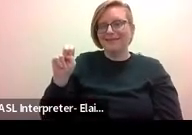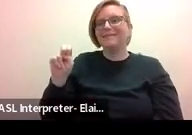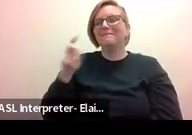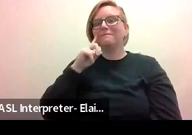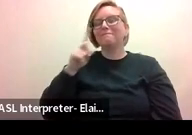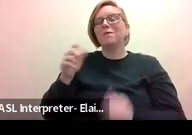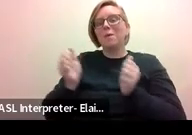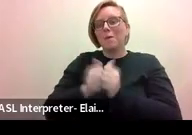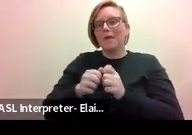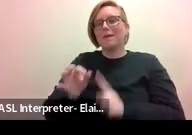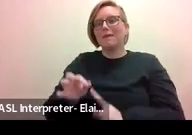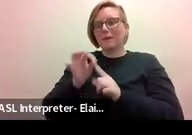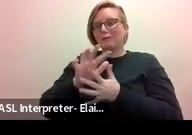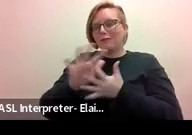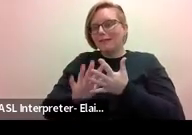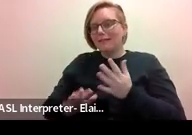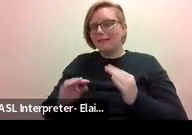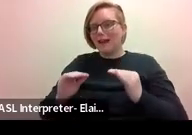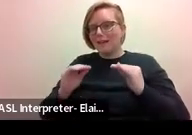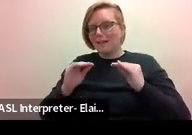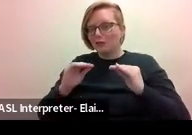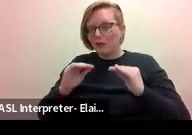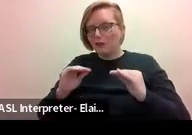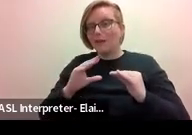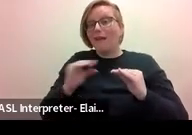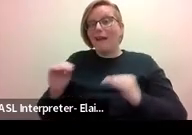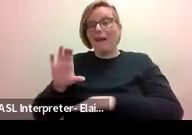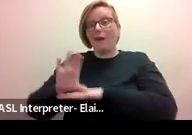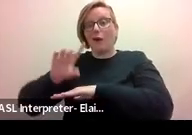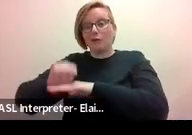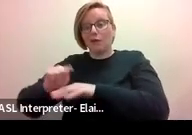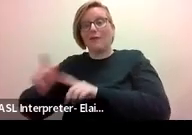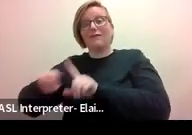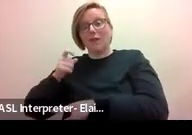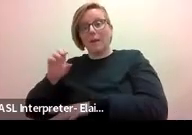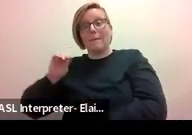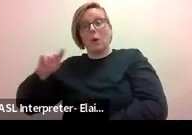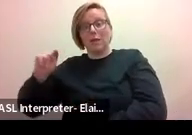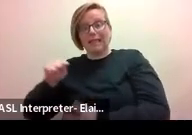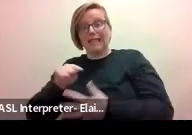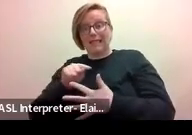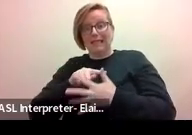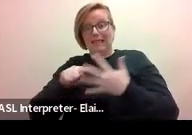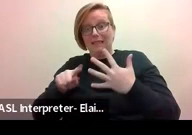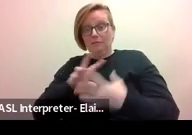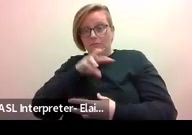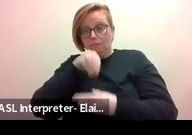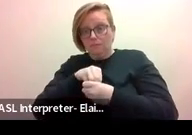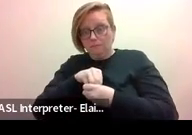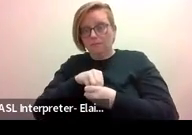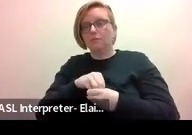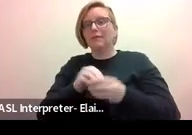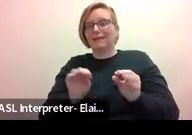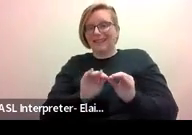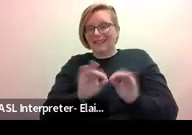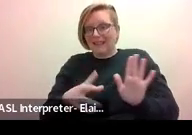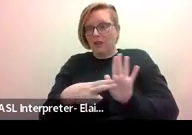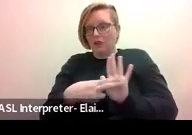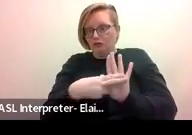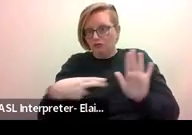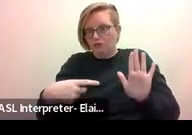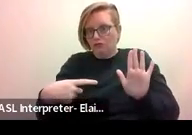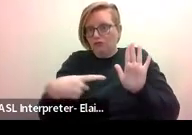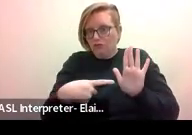designed instruction and consult from an occupational therapist. So you can see it explicitly states in that given